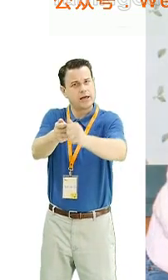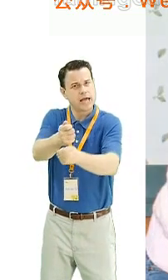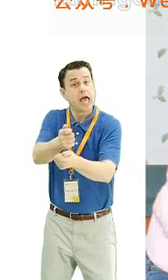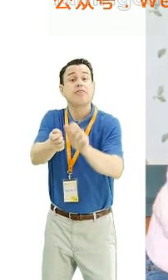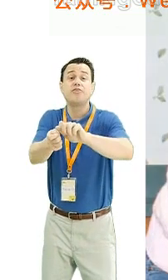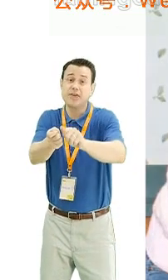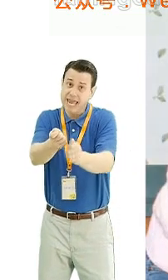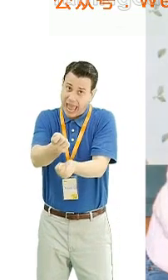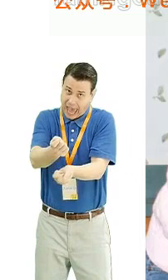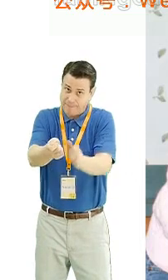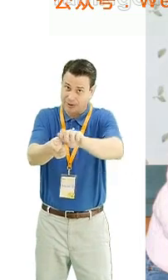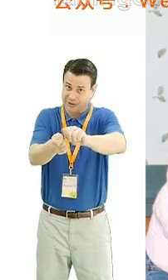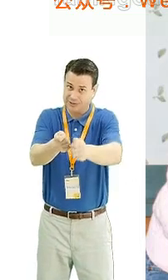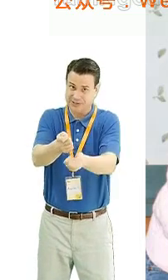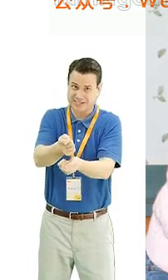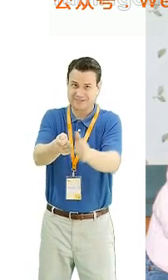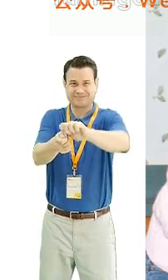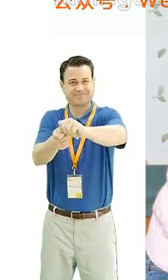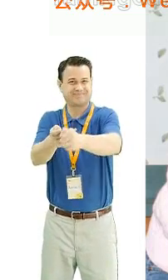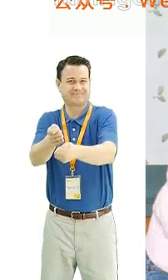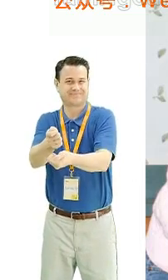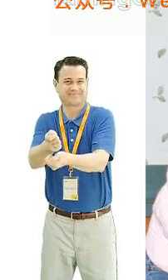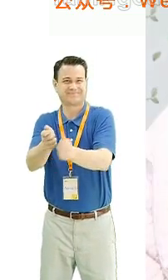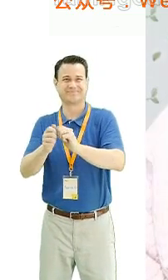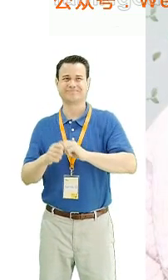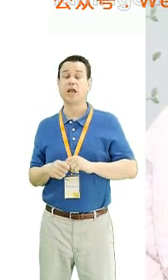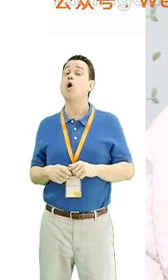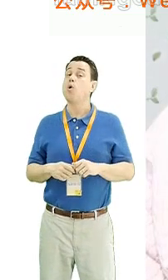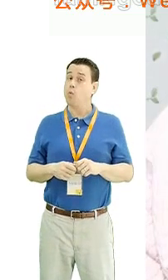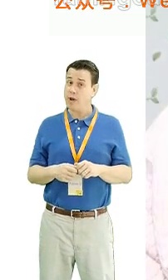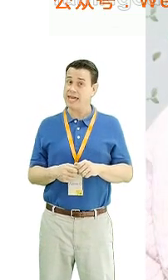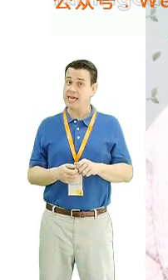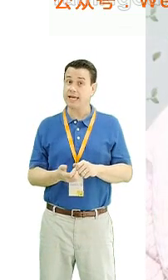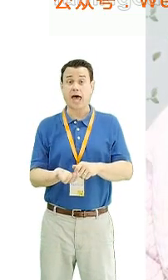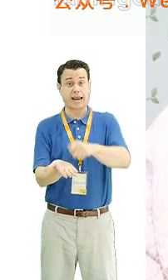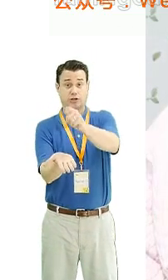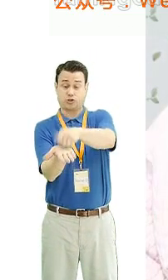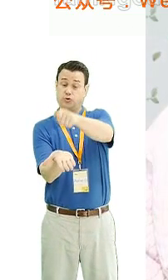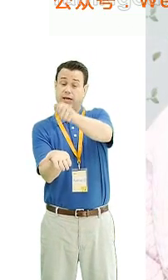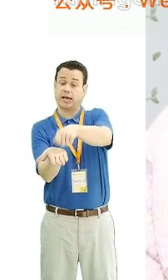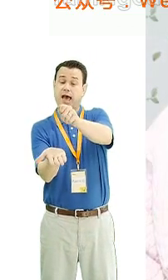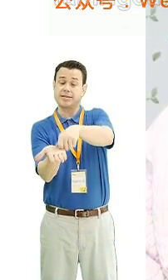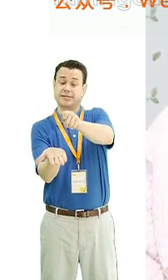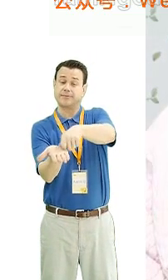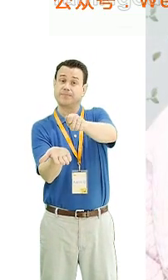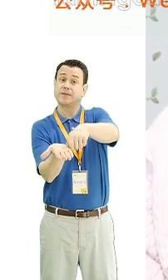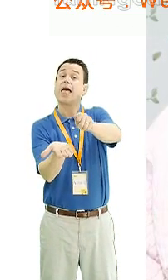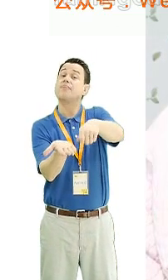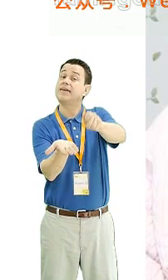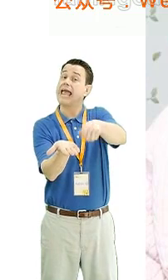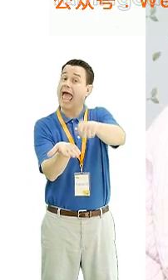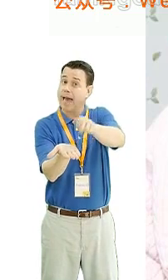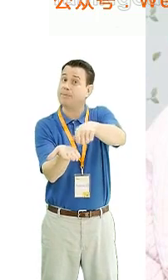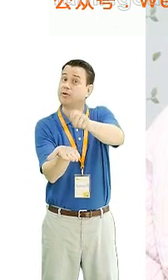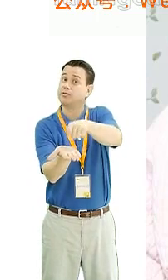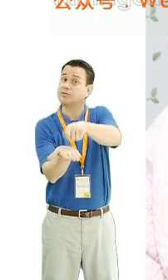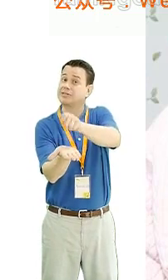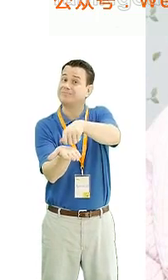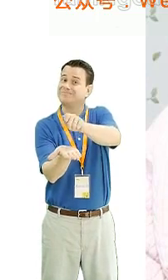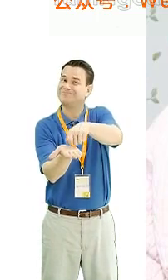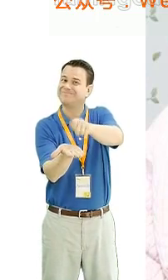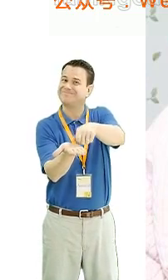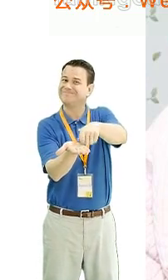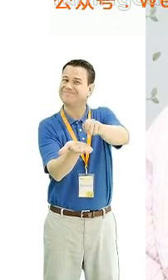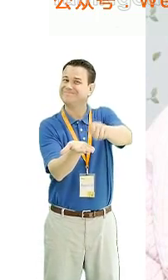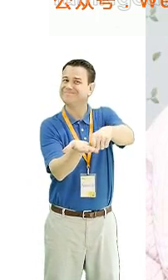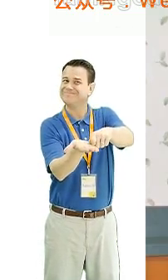peel the apples. We like to cut the apples.